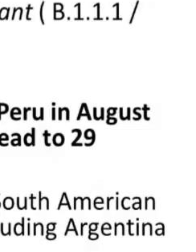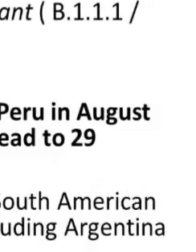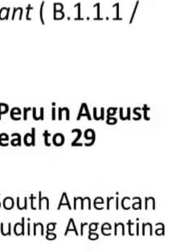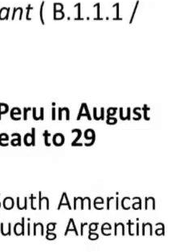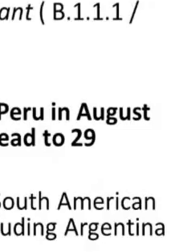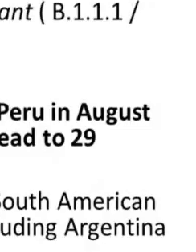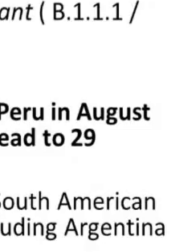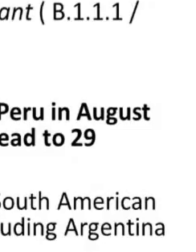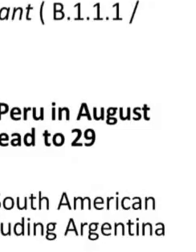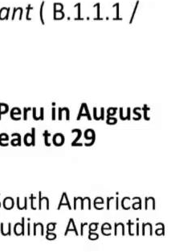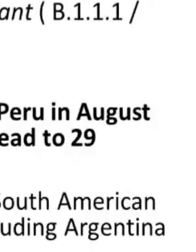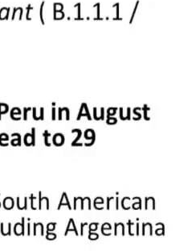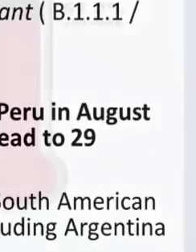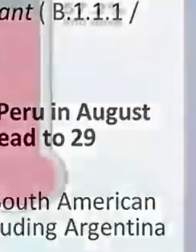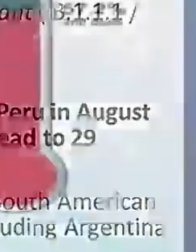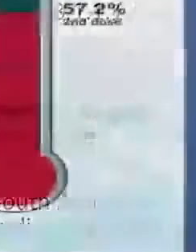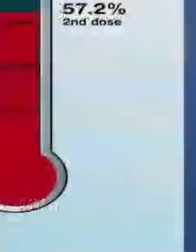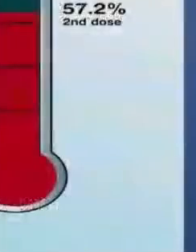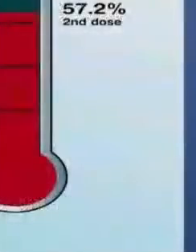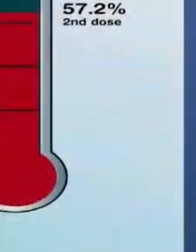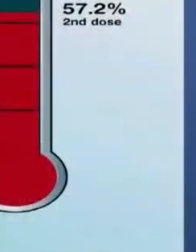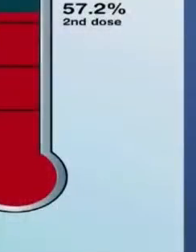2020.